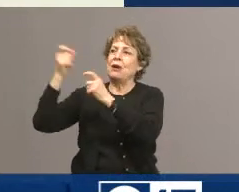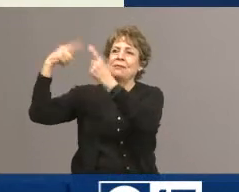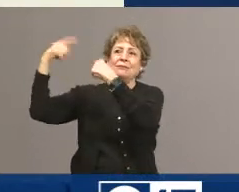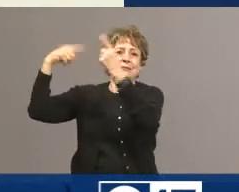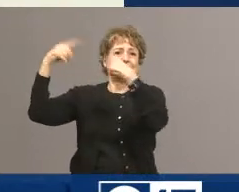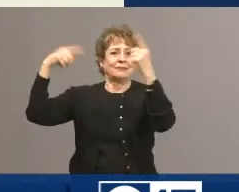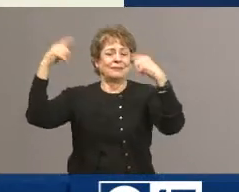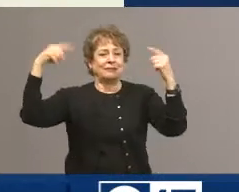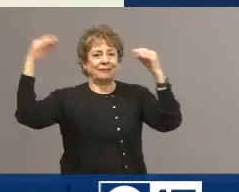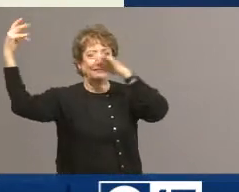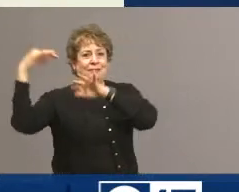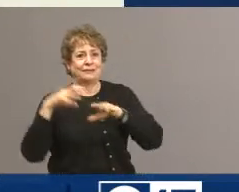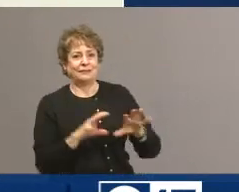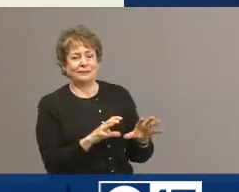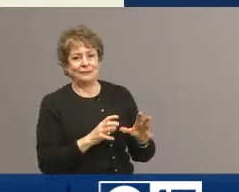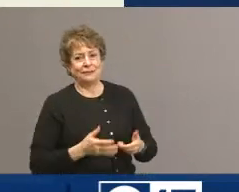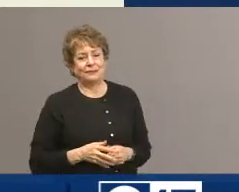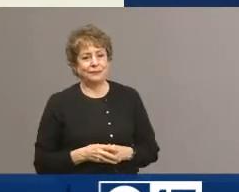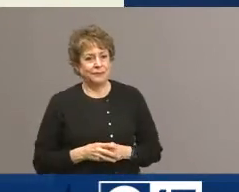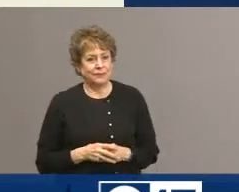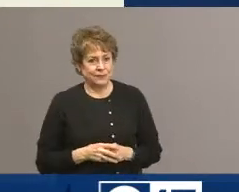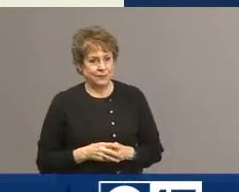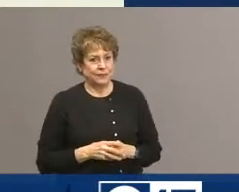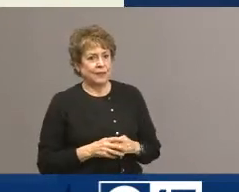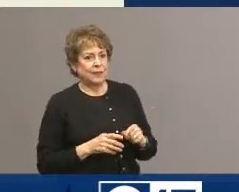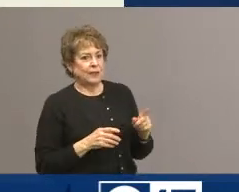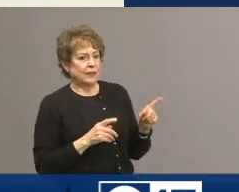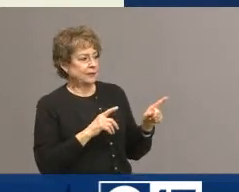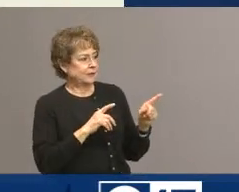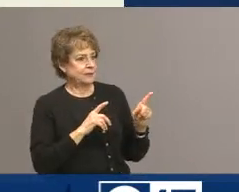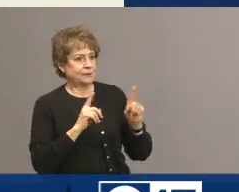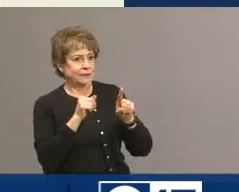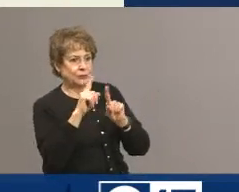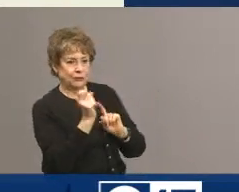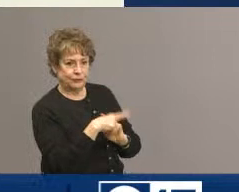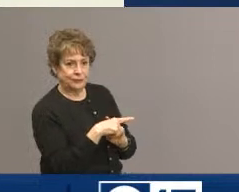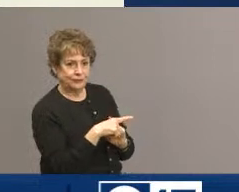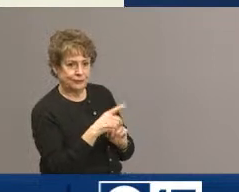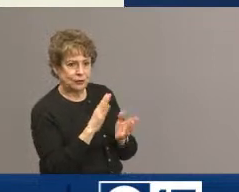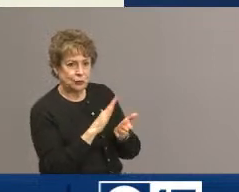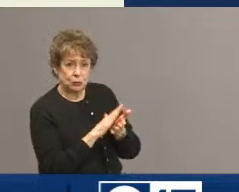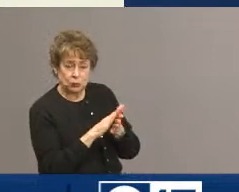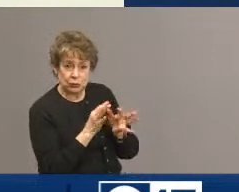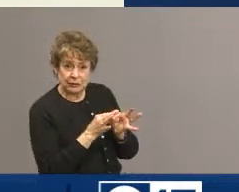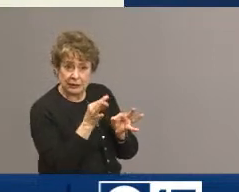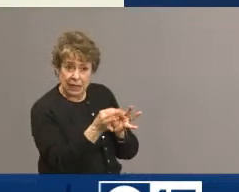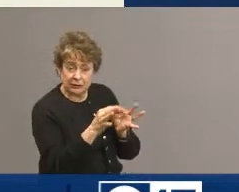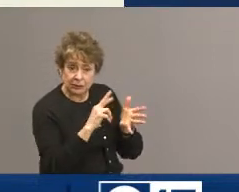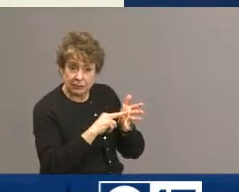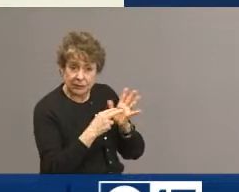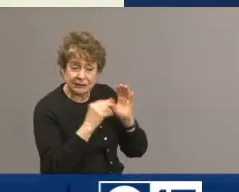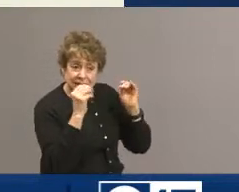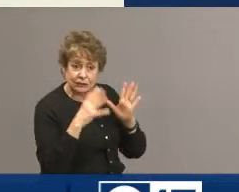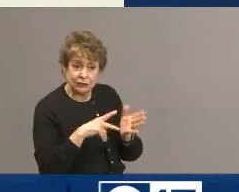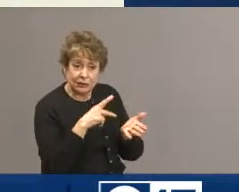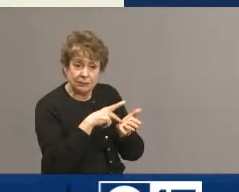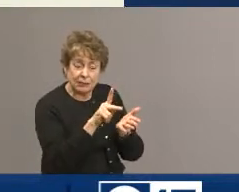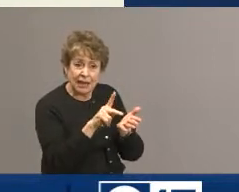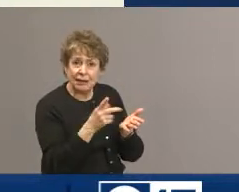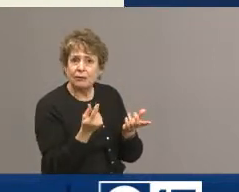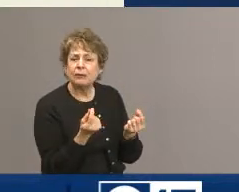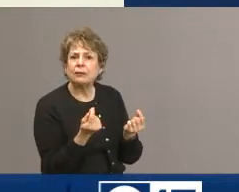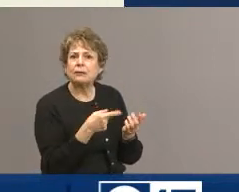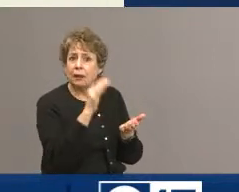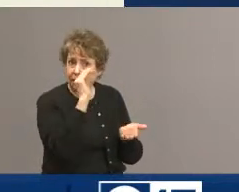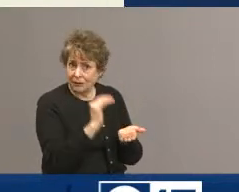teachers because they won't be working for as long as expected? So the question I think everyone could hear, does that mean, what does